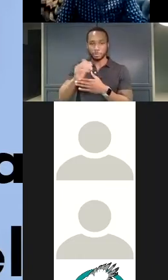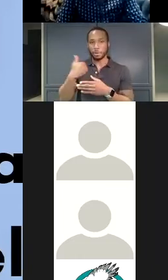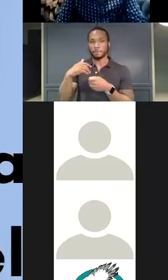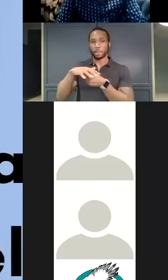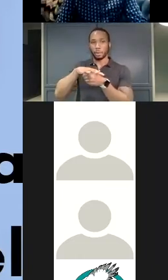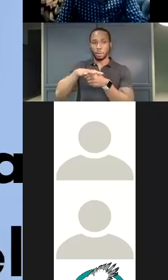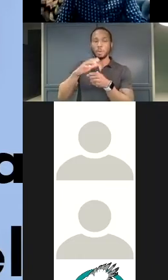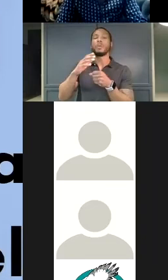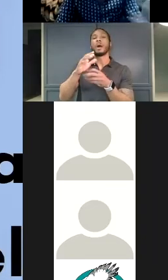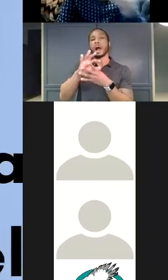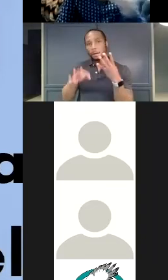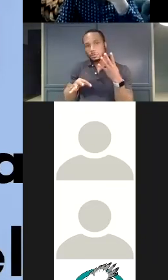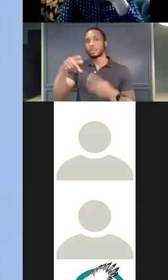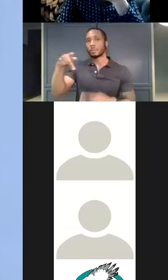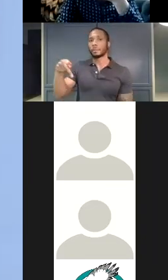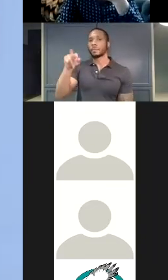Network, and there's Trans Lifeline.